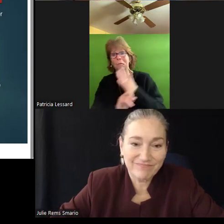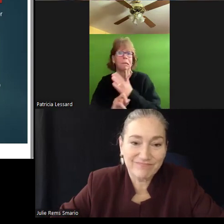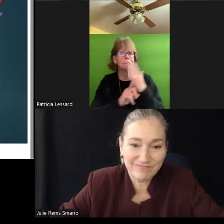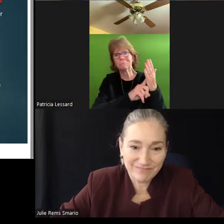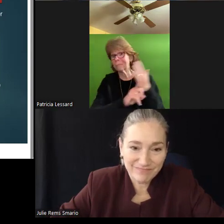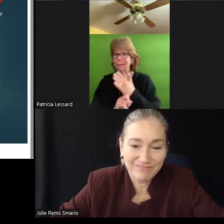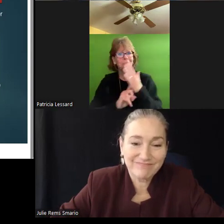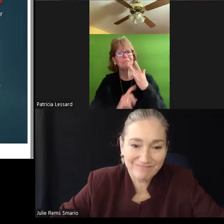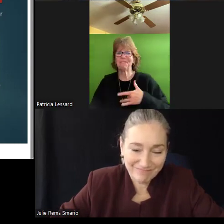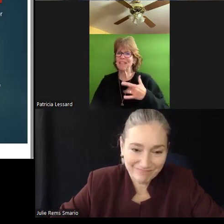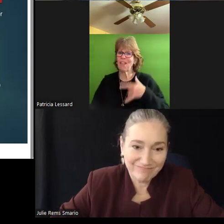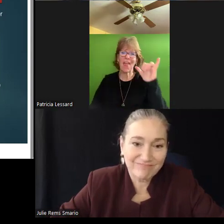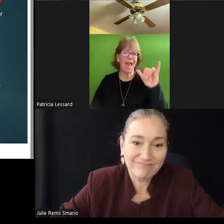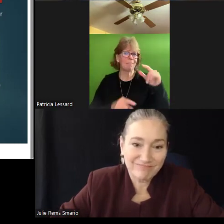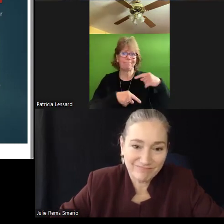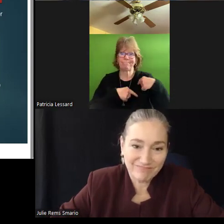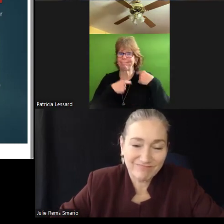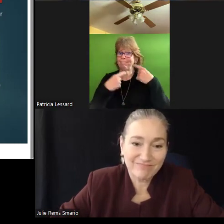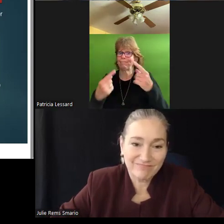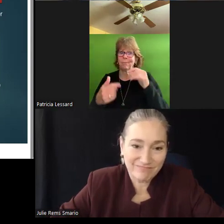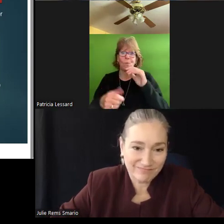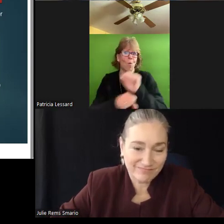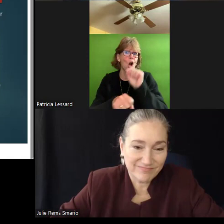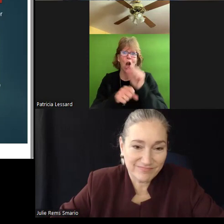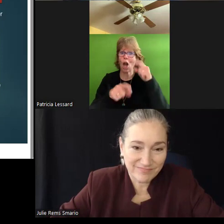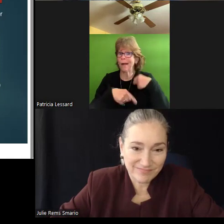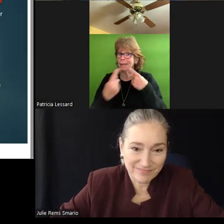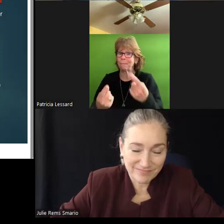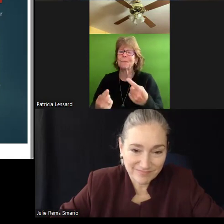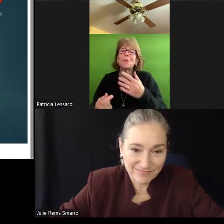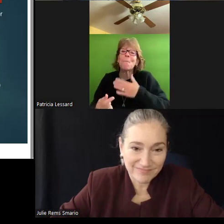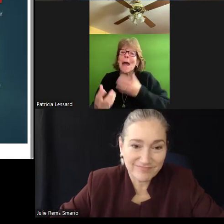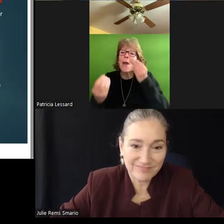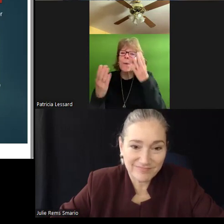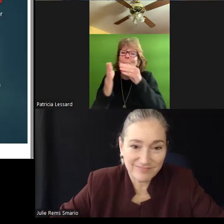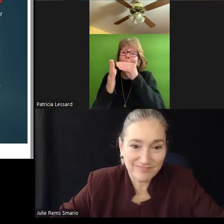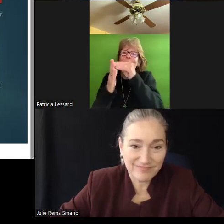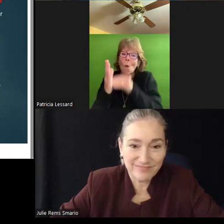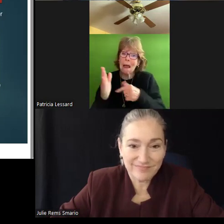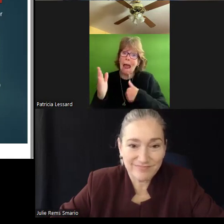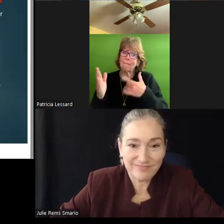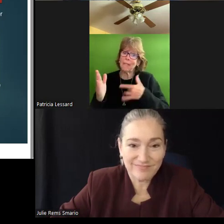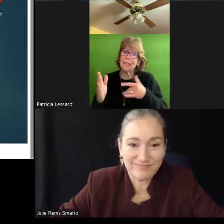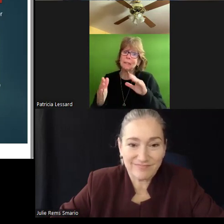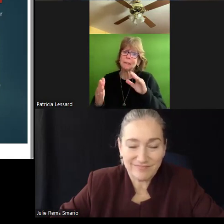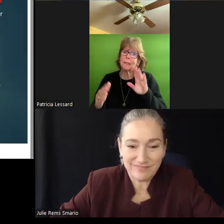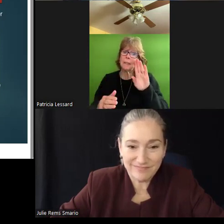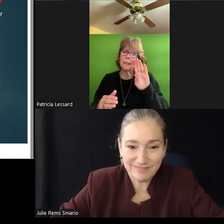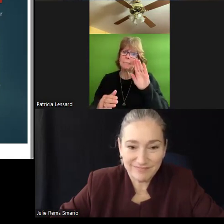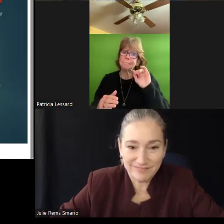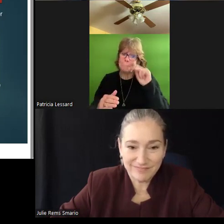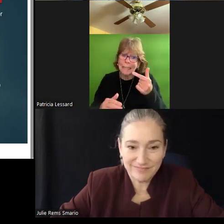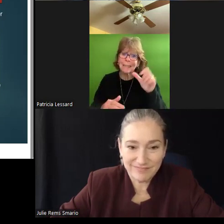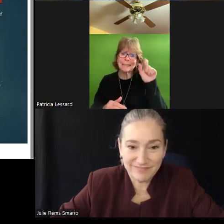career. This is a huge step, this report. And my final words are that we should, I